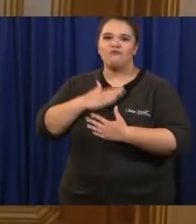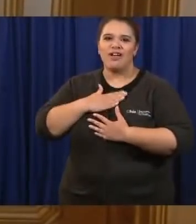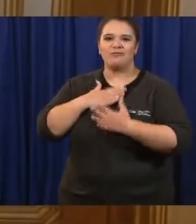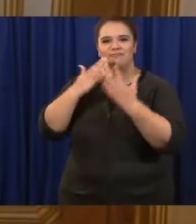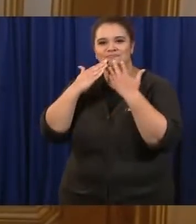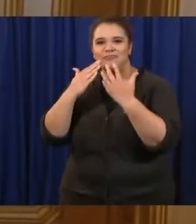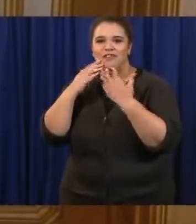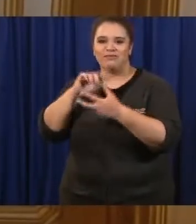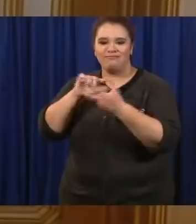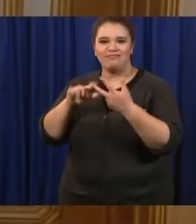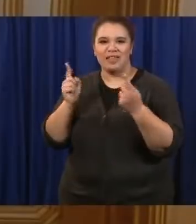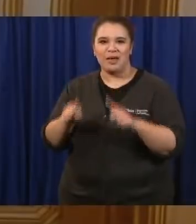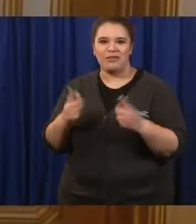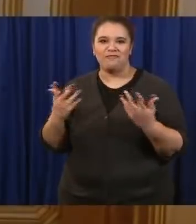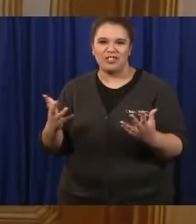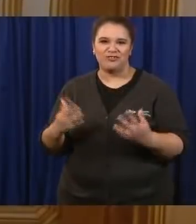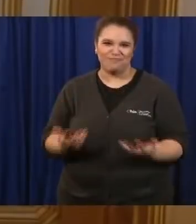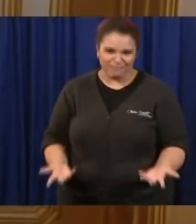Well, I think that